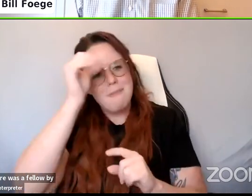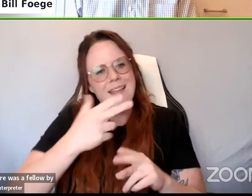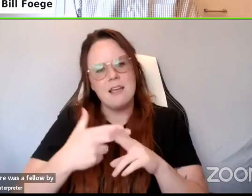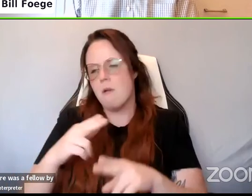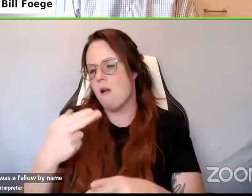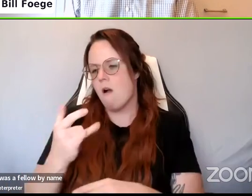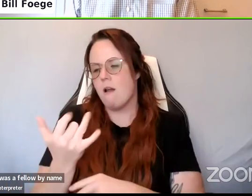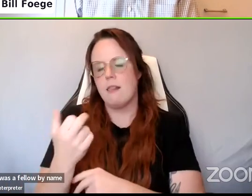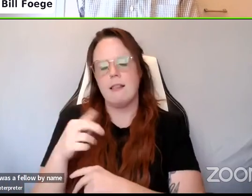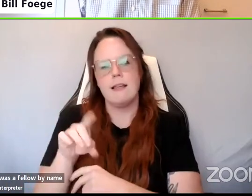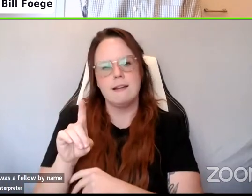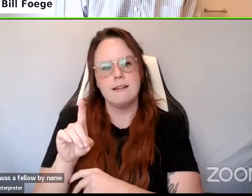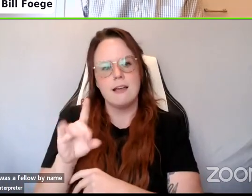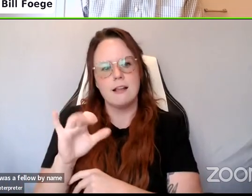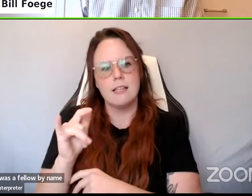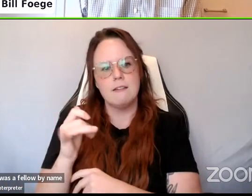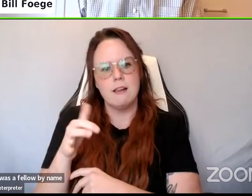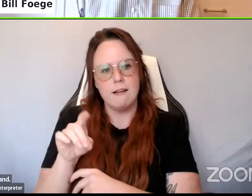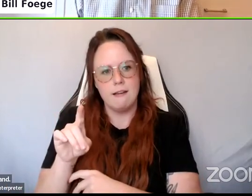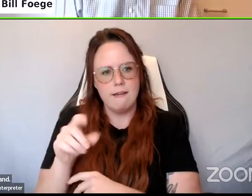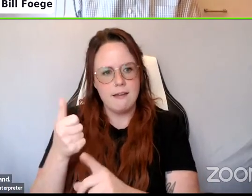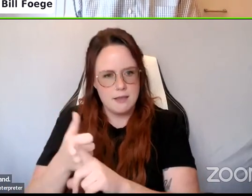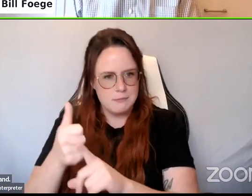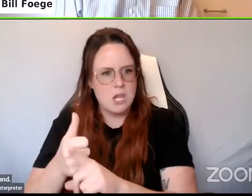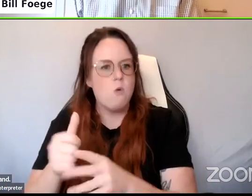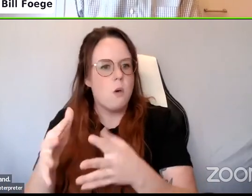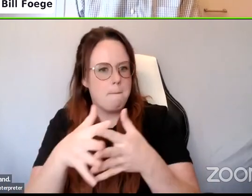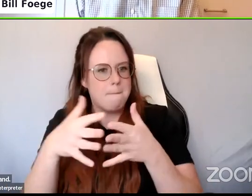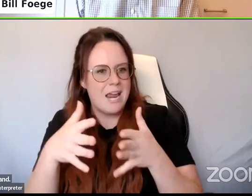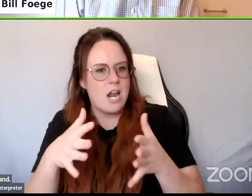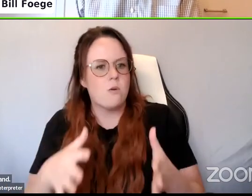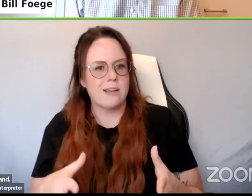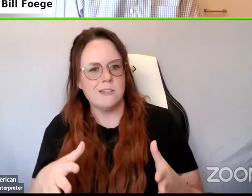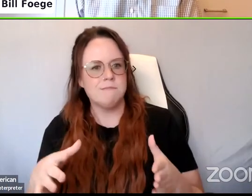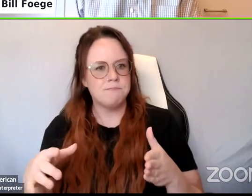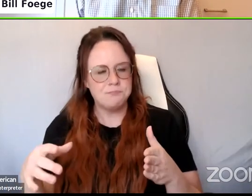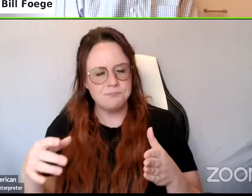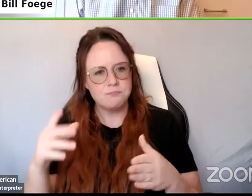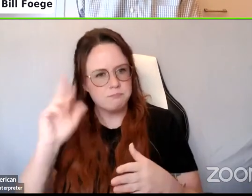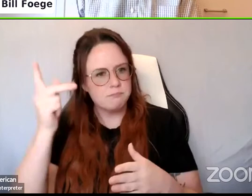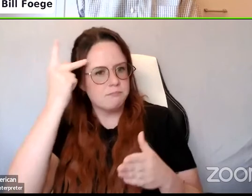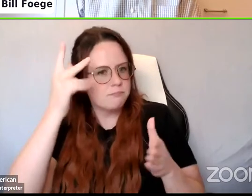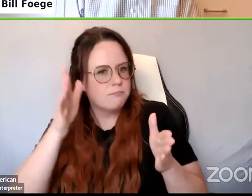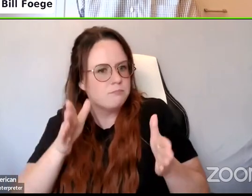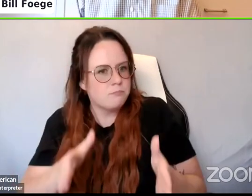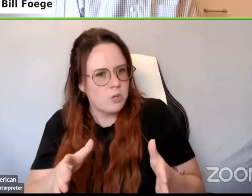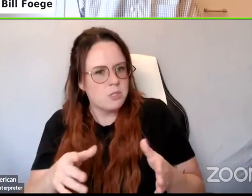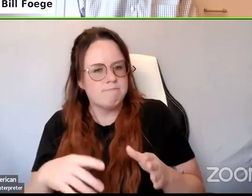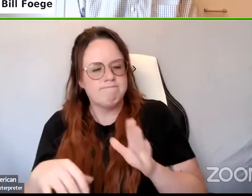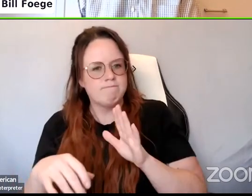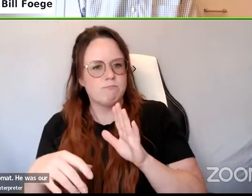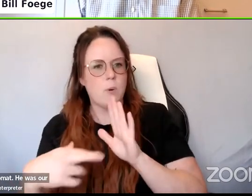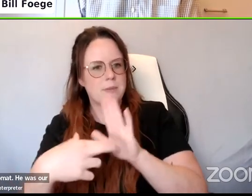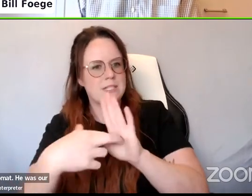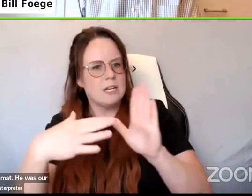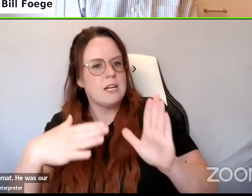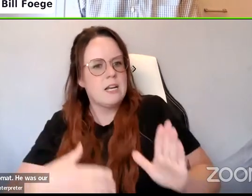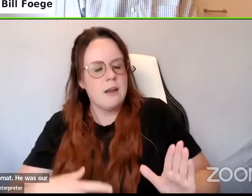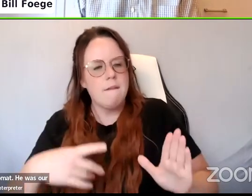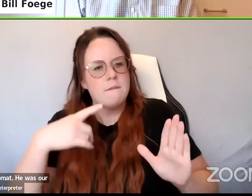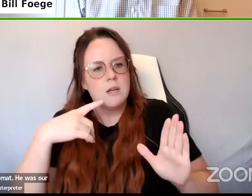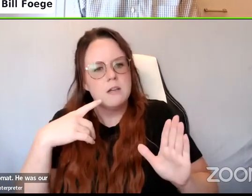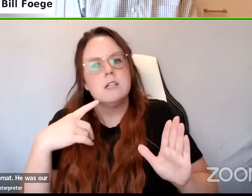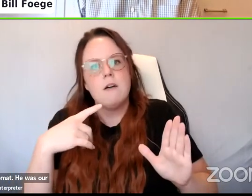who was an American uh a diplomat he was our ambassador to Nato